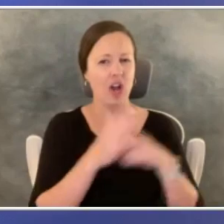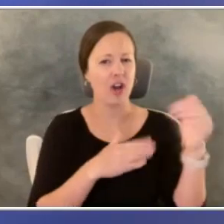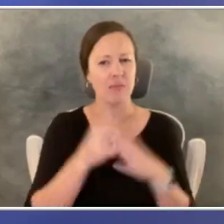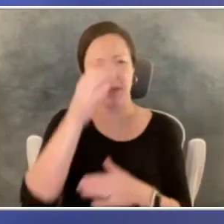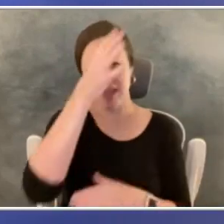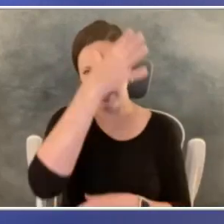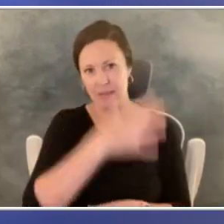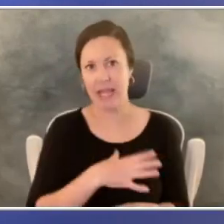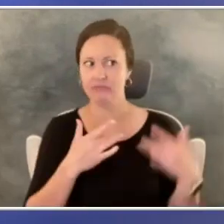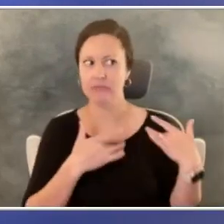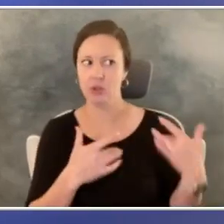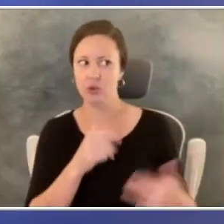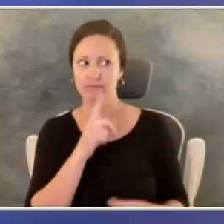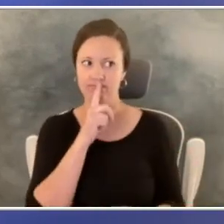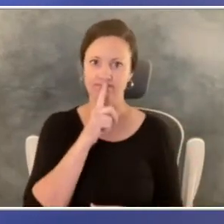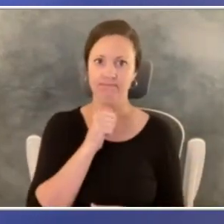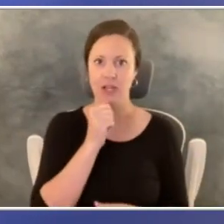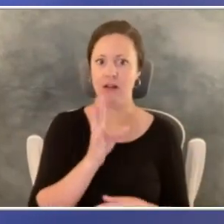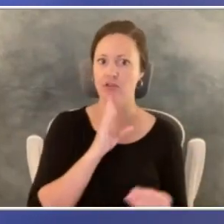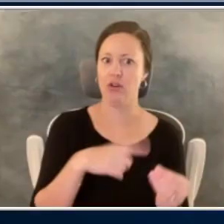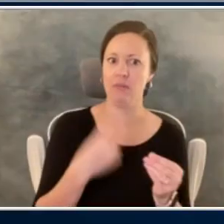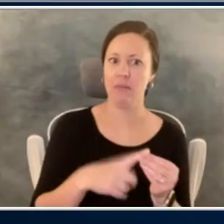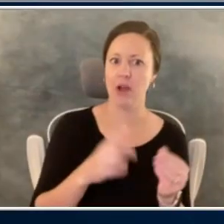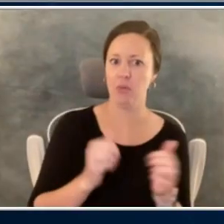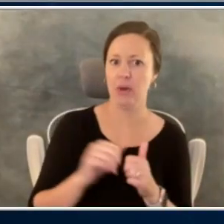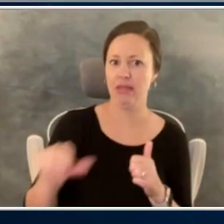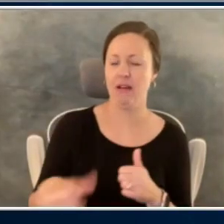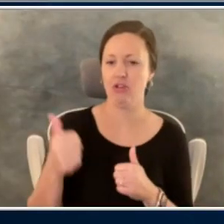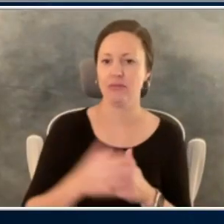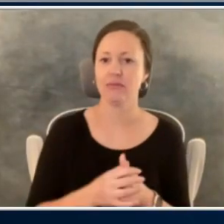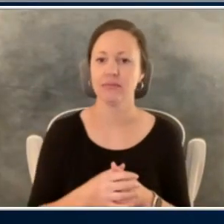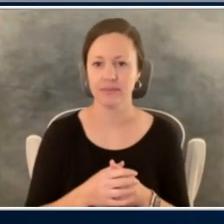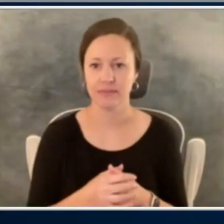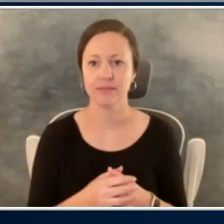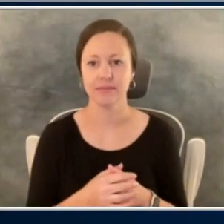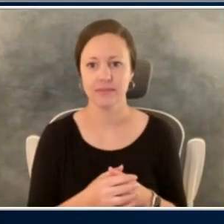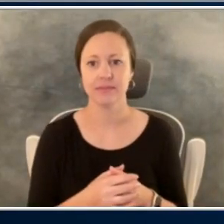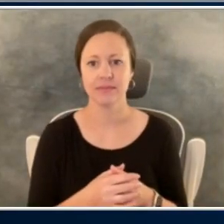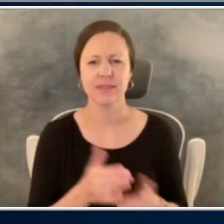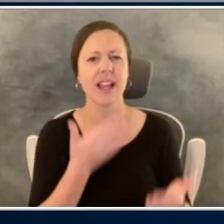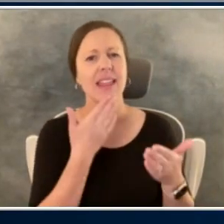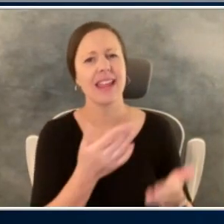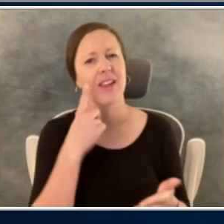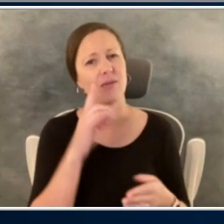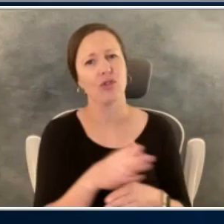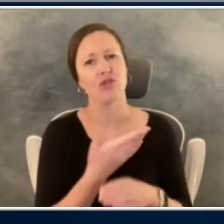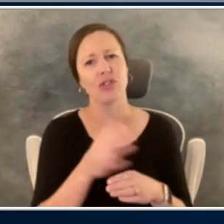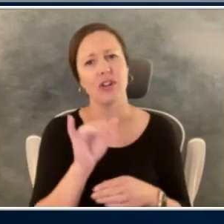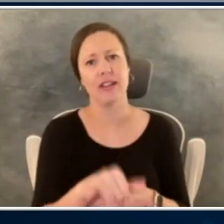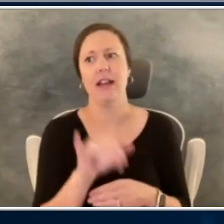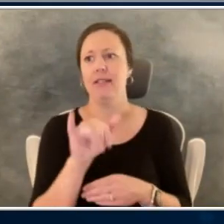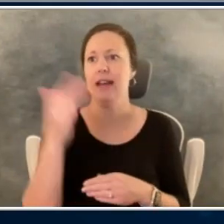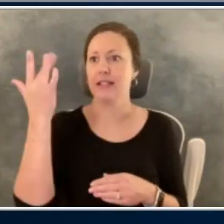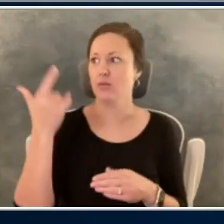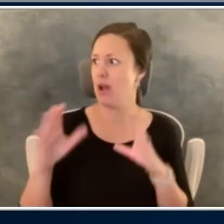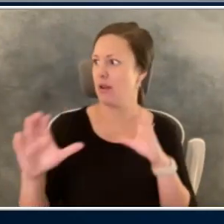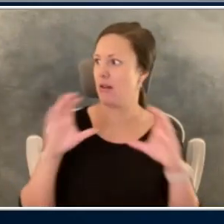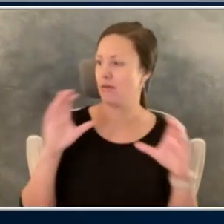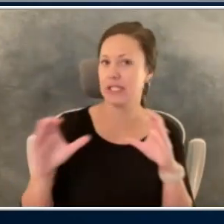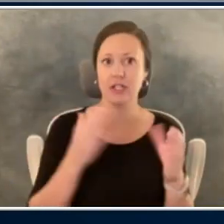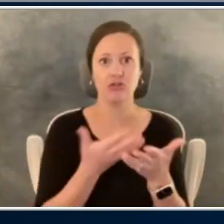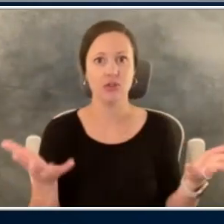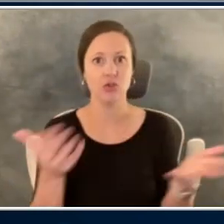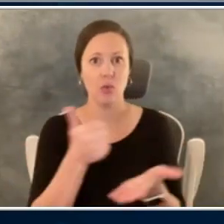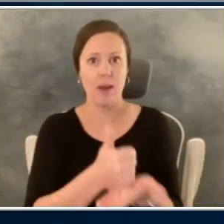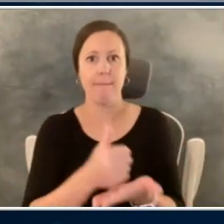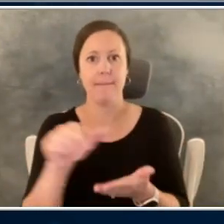about with others. Well, and thanks for sharing that, because that's why we have these conversations here openly, so that other men, when they eventually